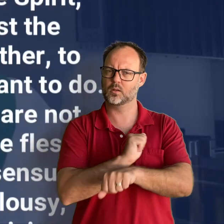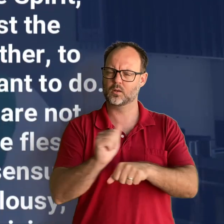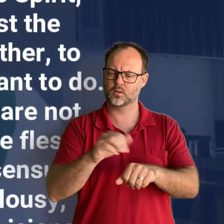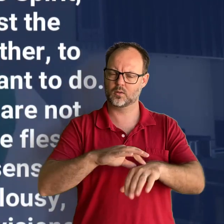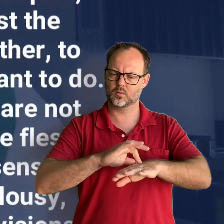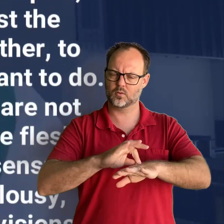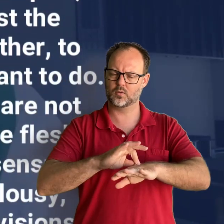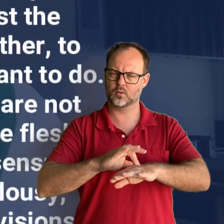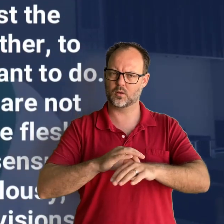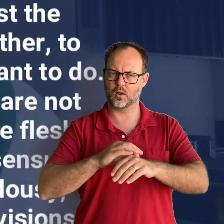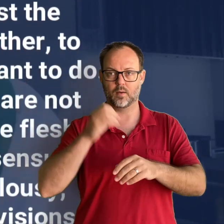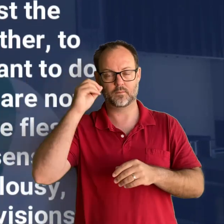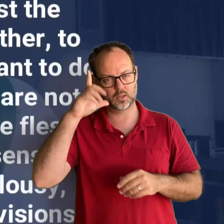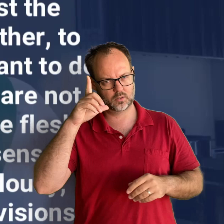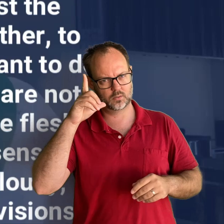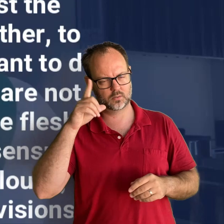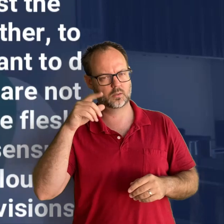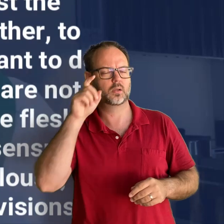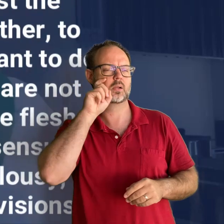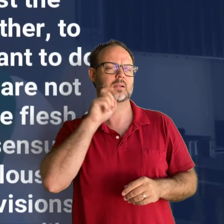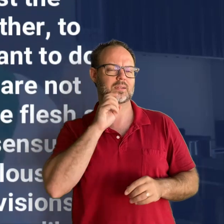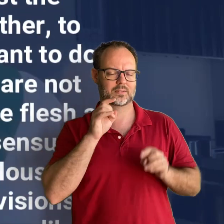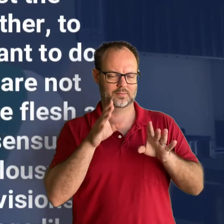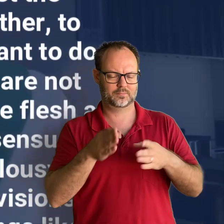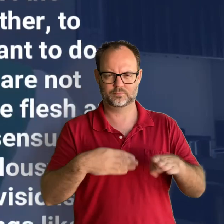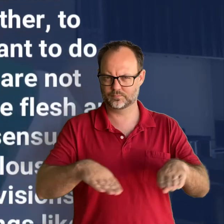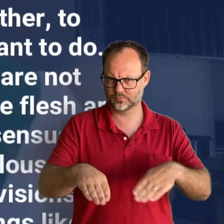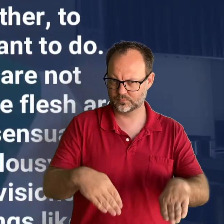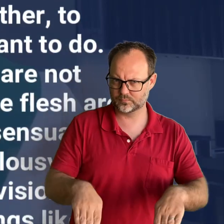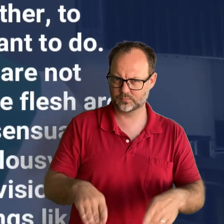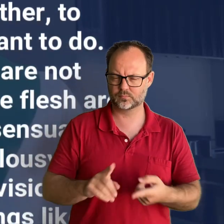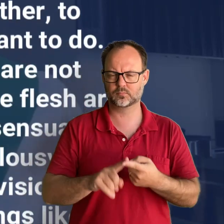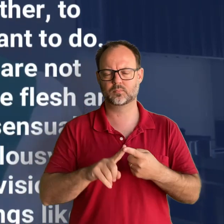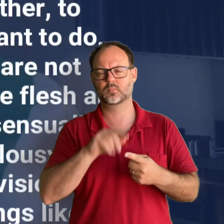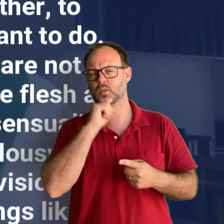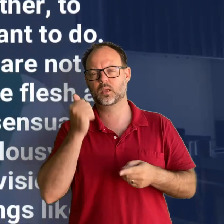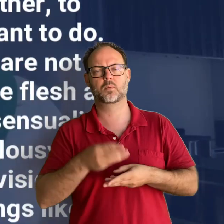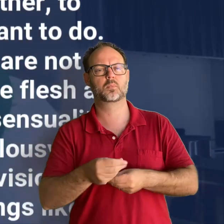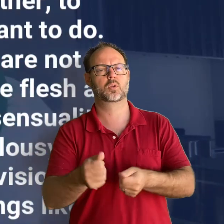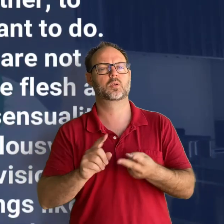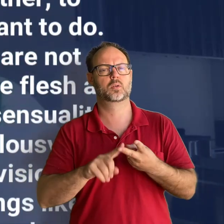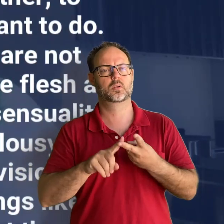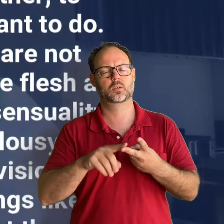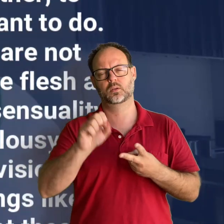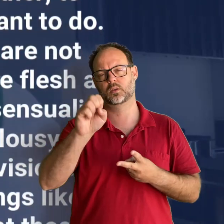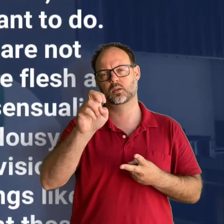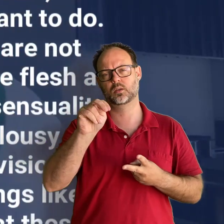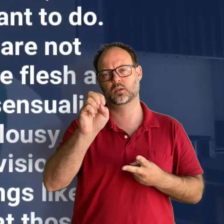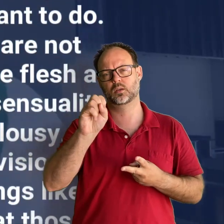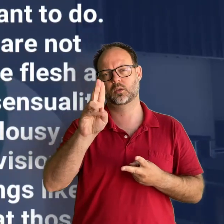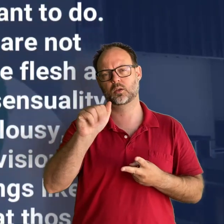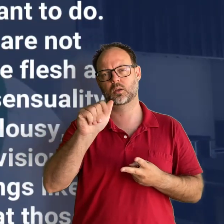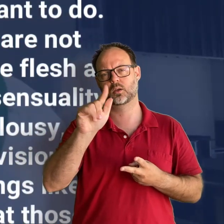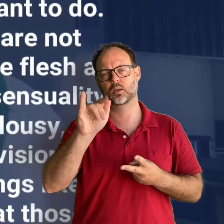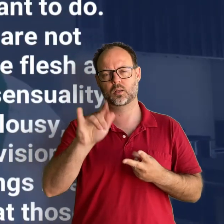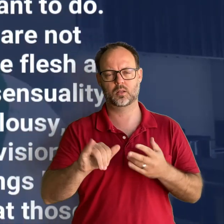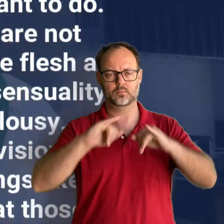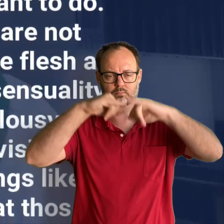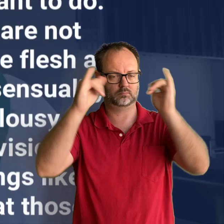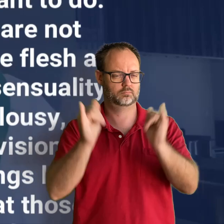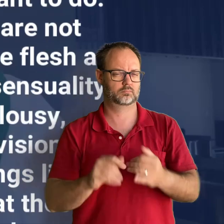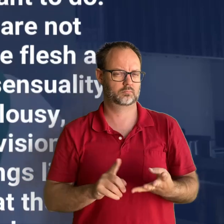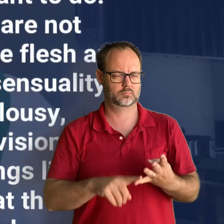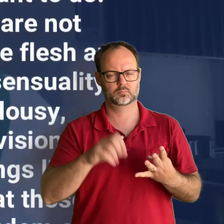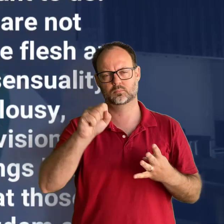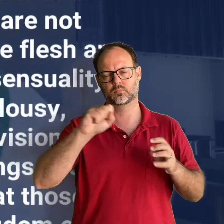works of the flesh are evident: sexual immorality, impurity, sensuality,